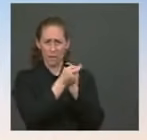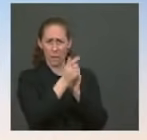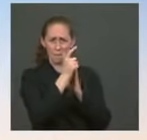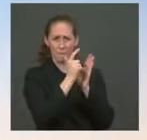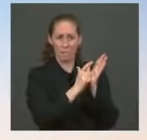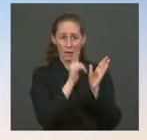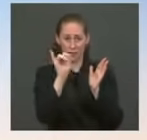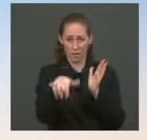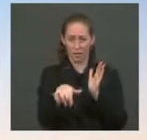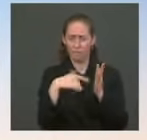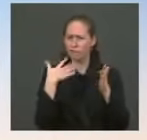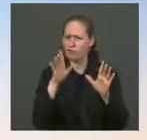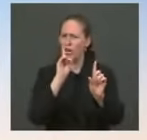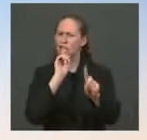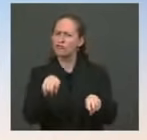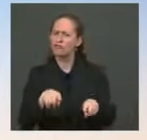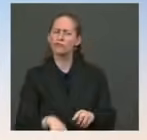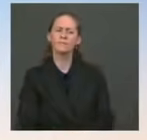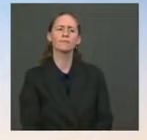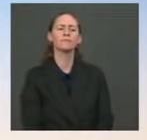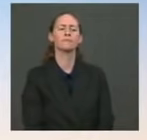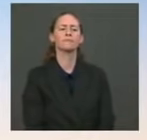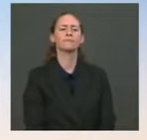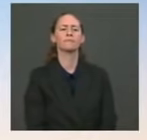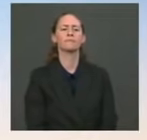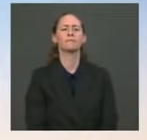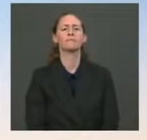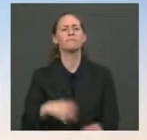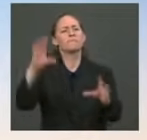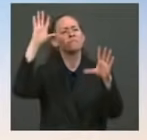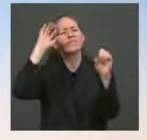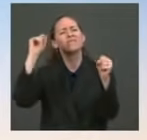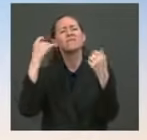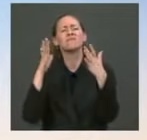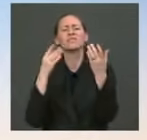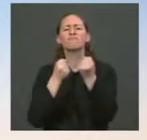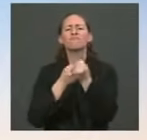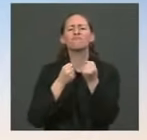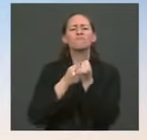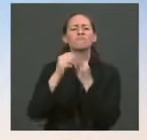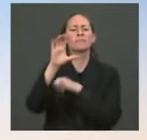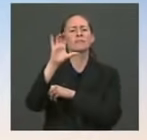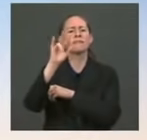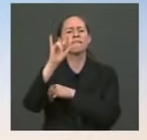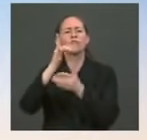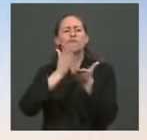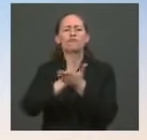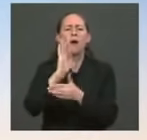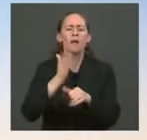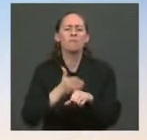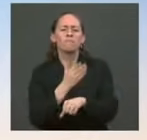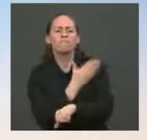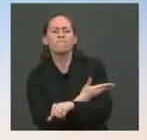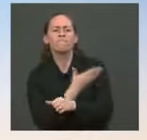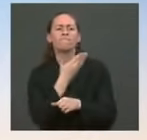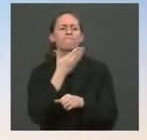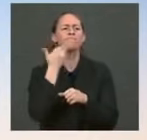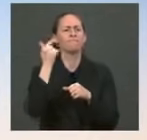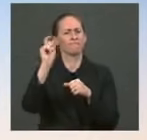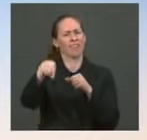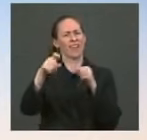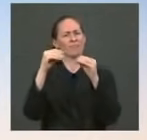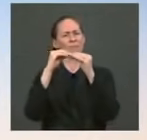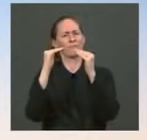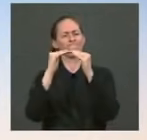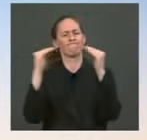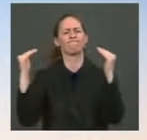question. I would say that the president has been an advocate for civil rights changes, for reforms that are needed, for equity across our